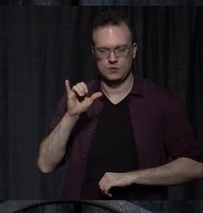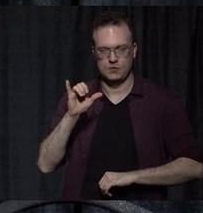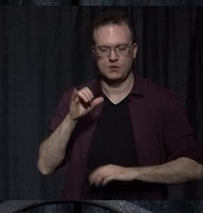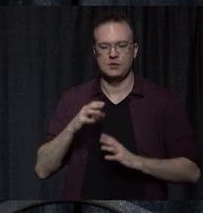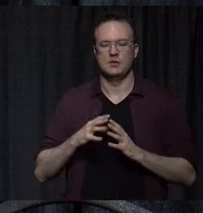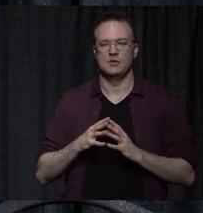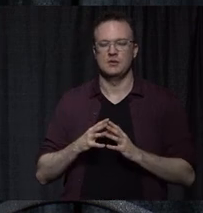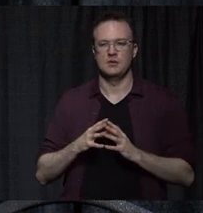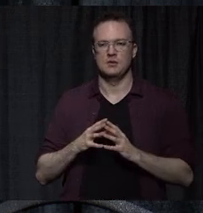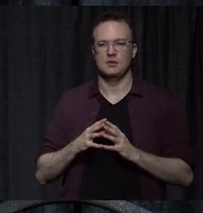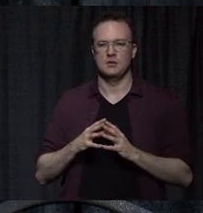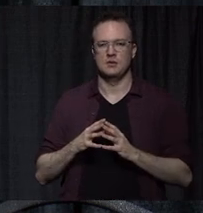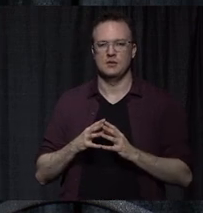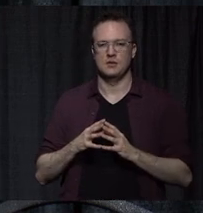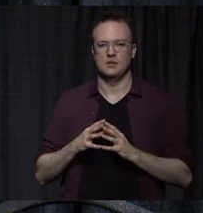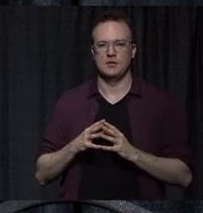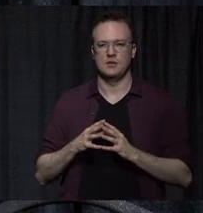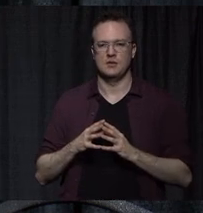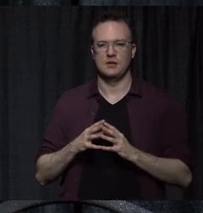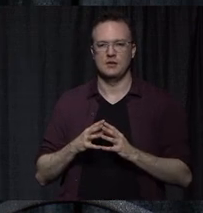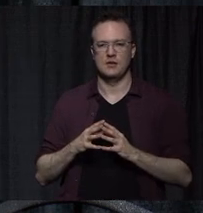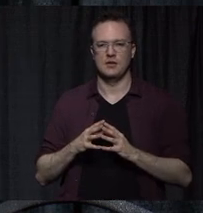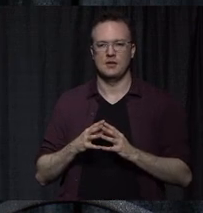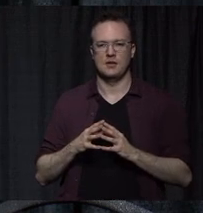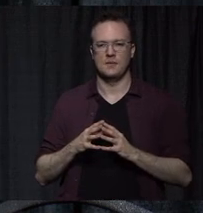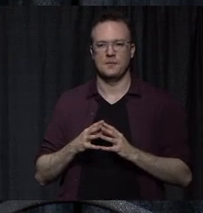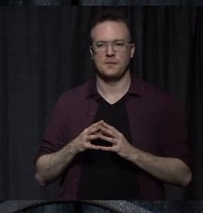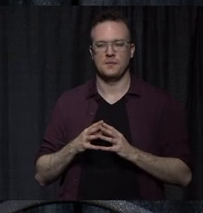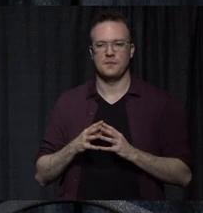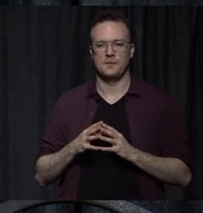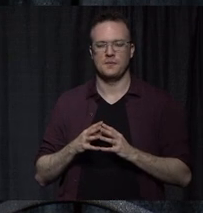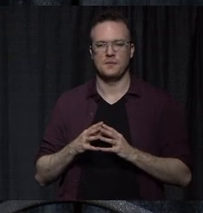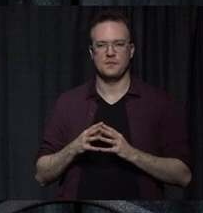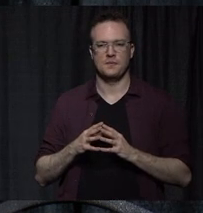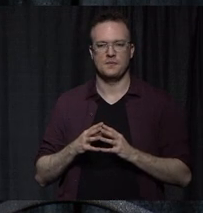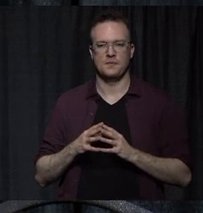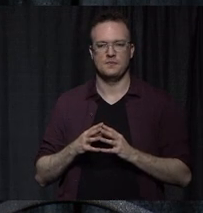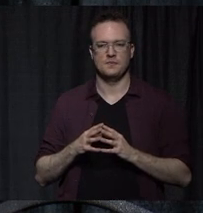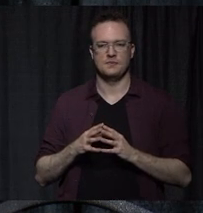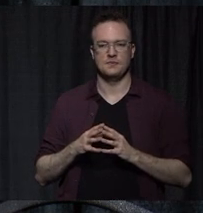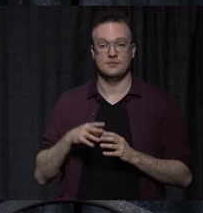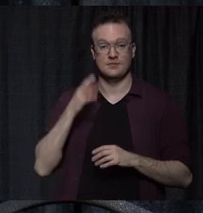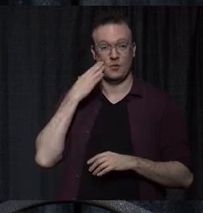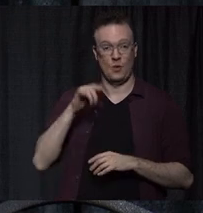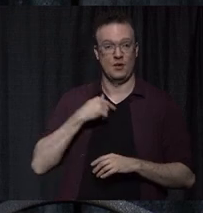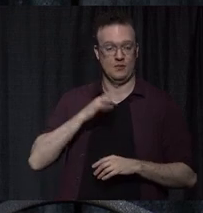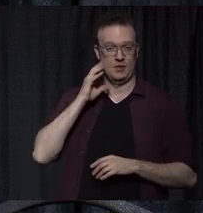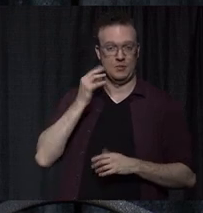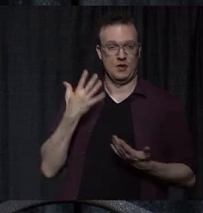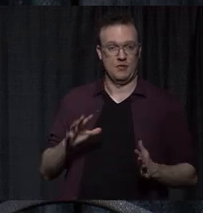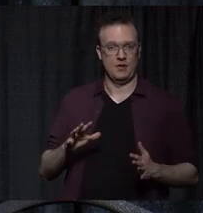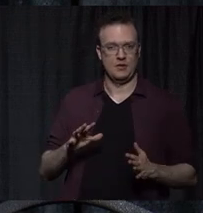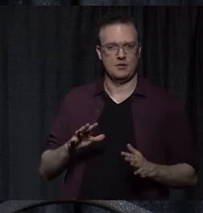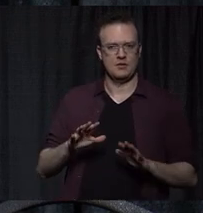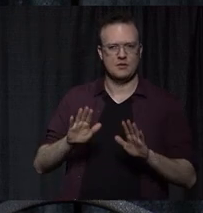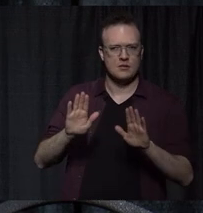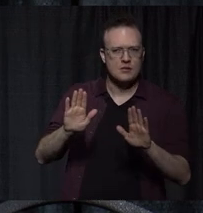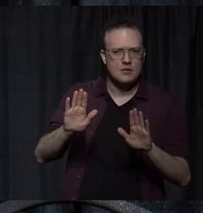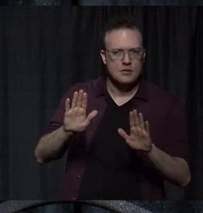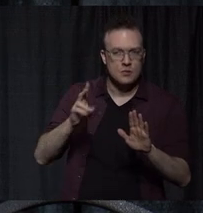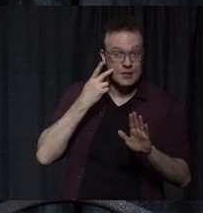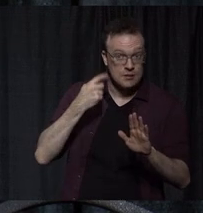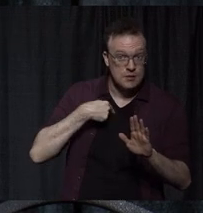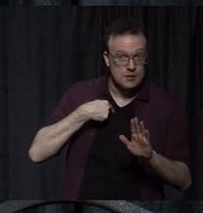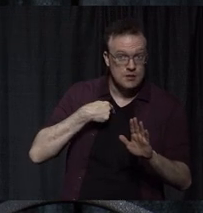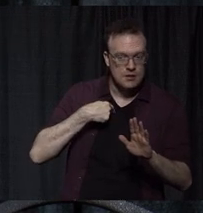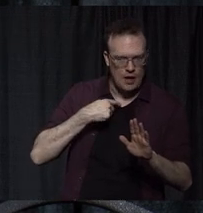And, you know, I have been in situations where I have to say, wait a minute, you don't see me here? I'm standing